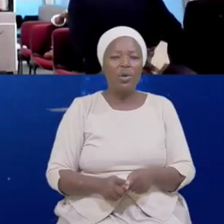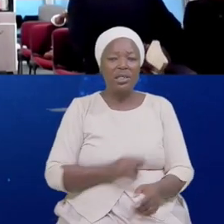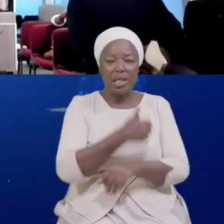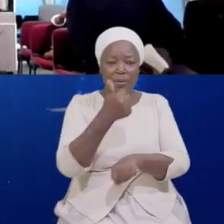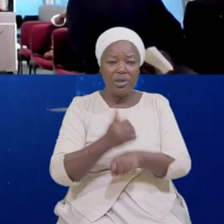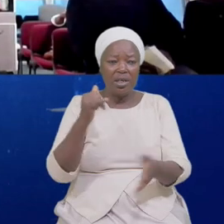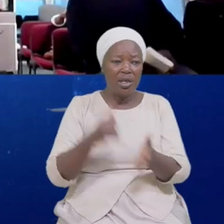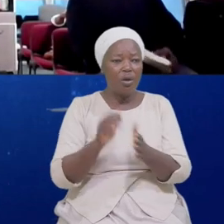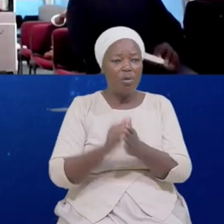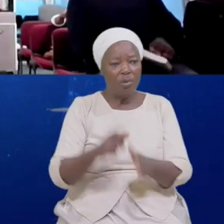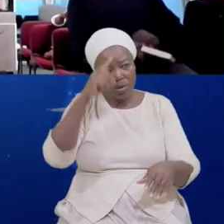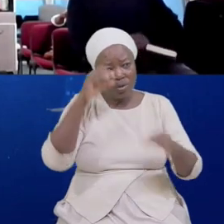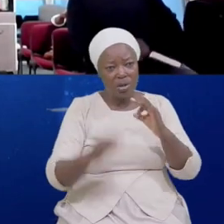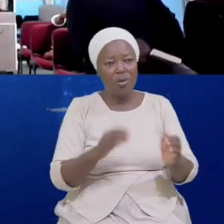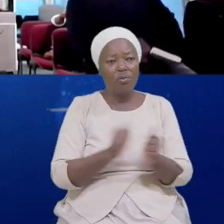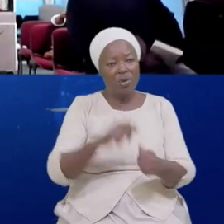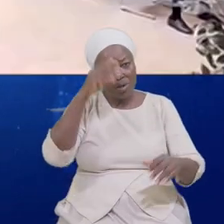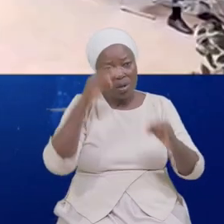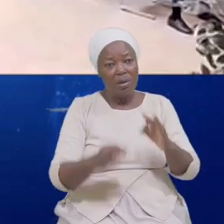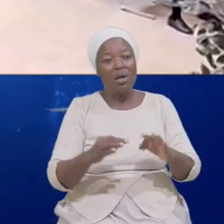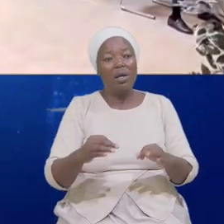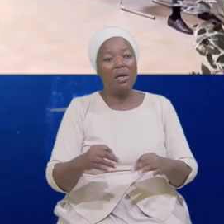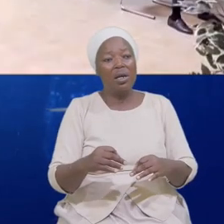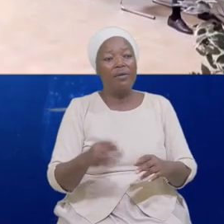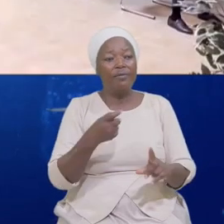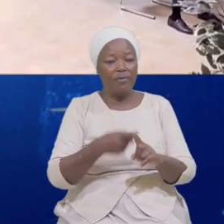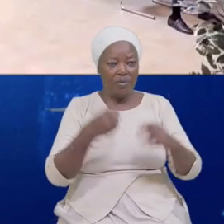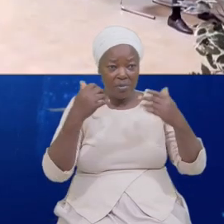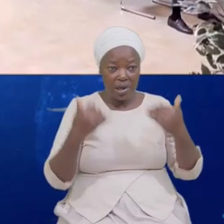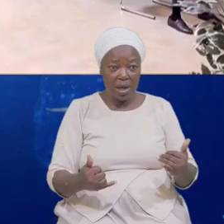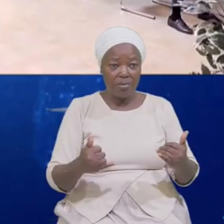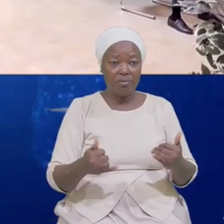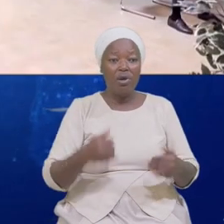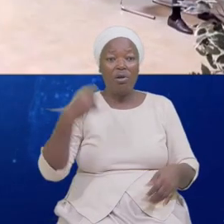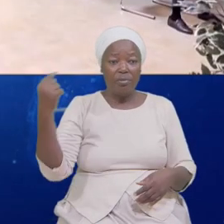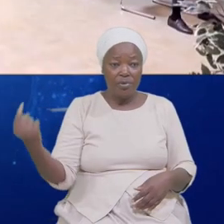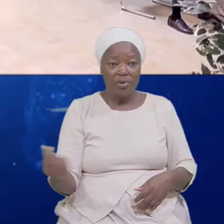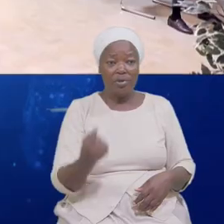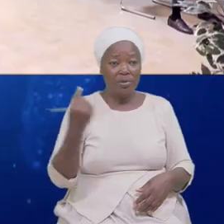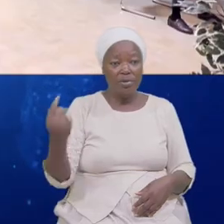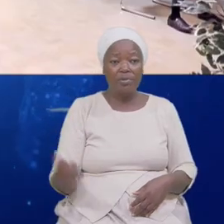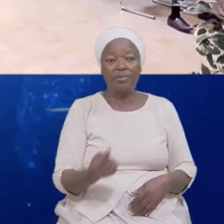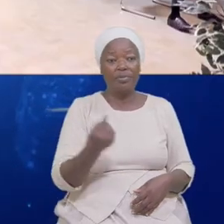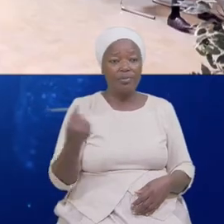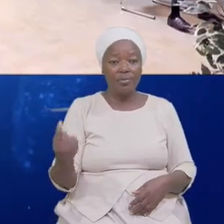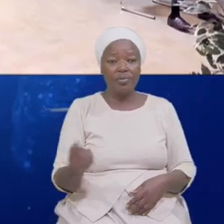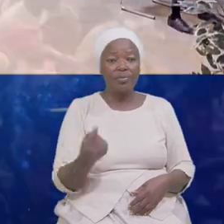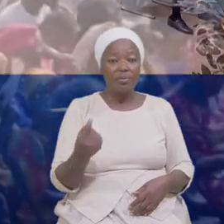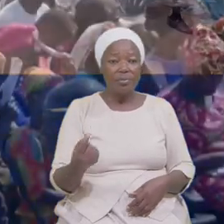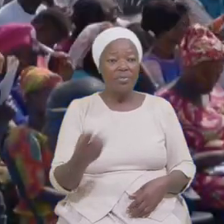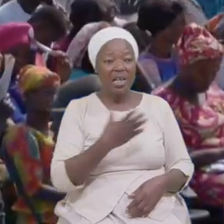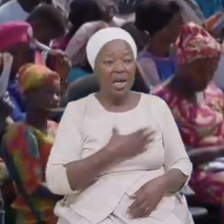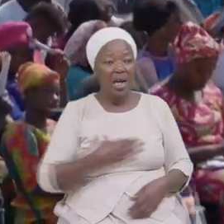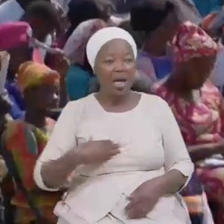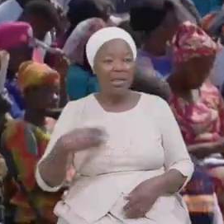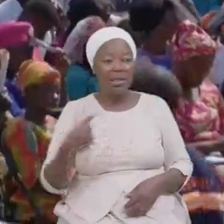with judgment, with justice from henceforth, even forever. And the zeal of the